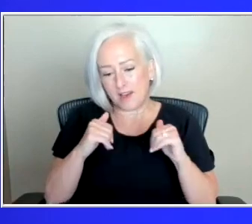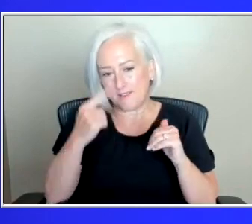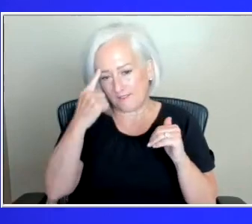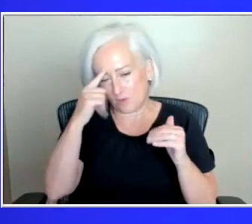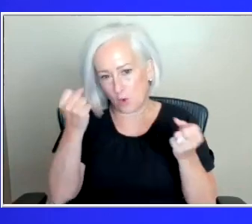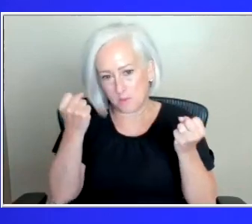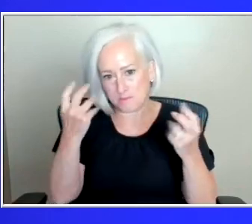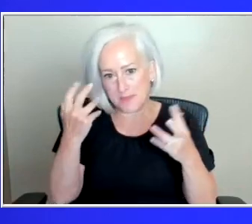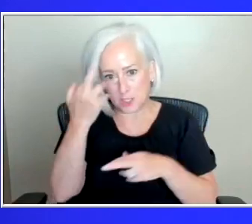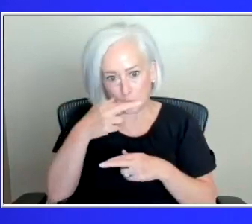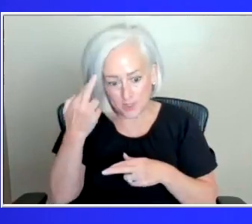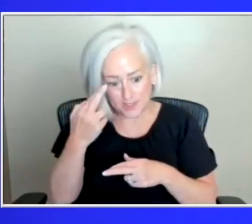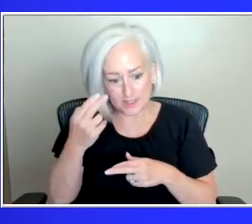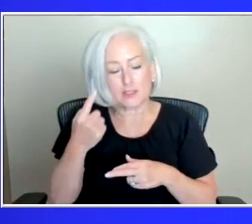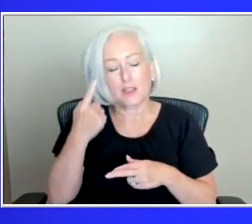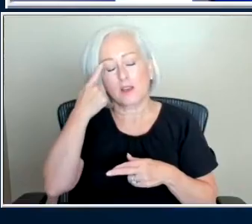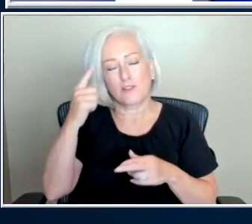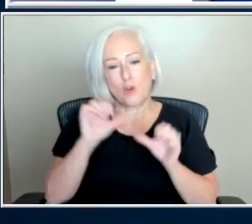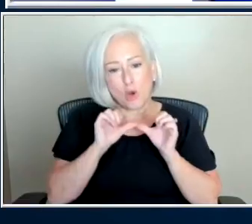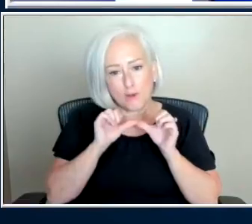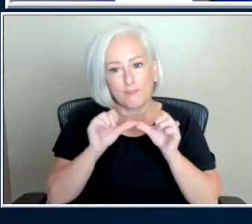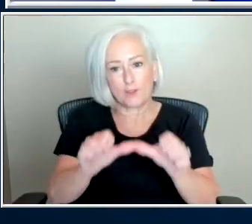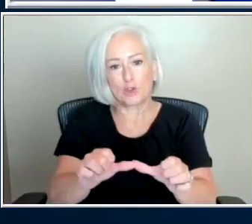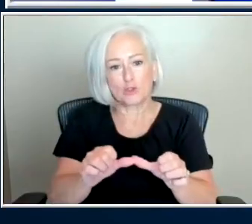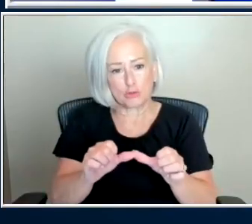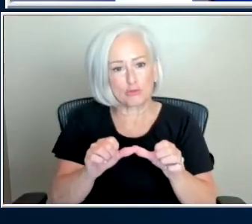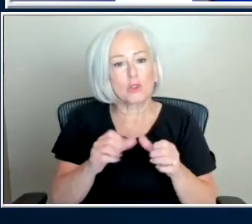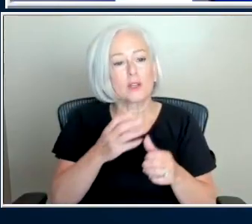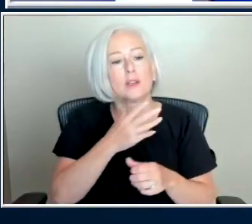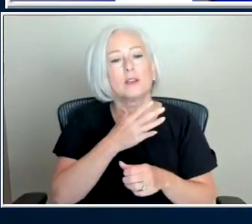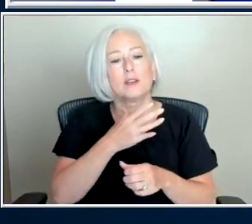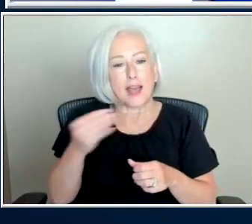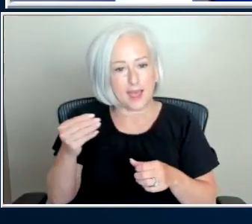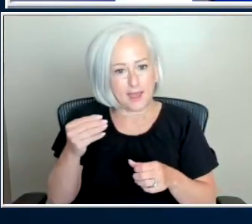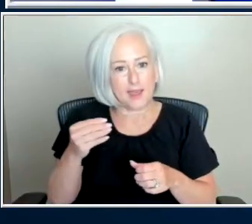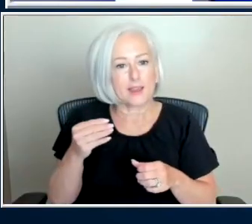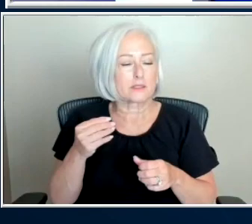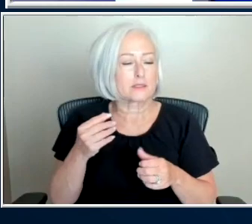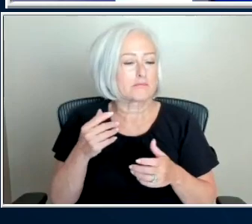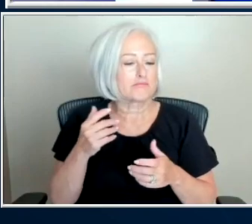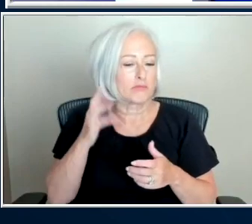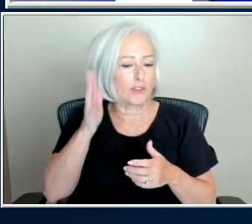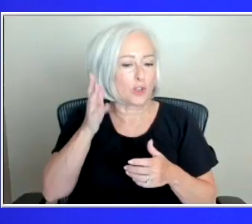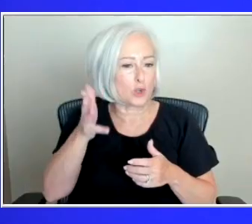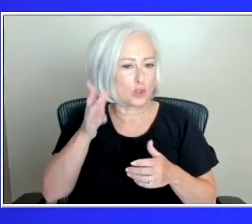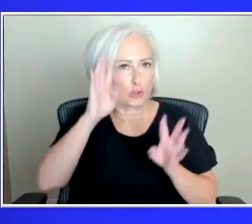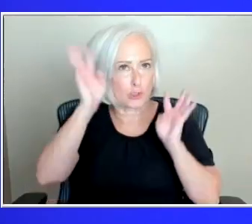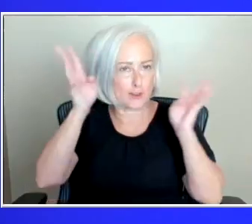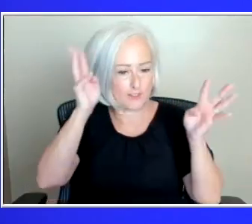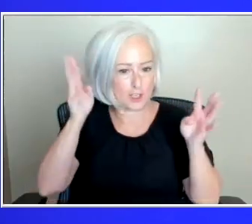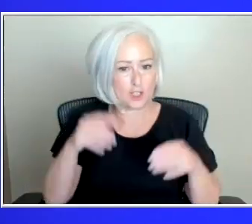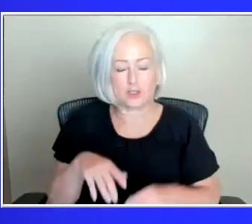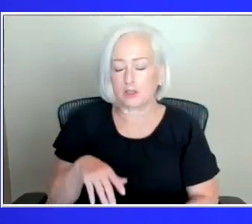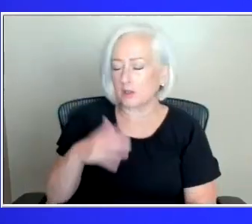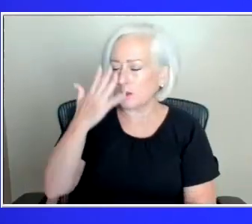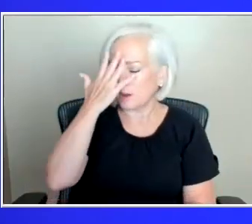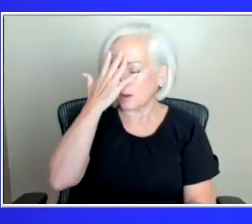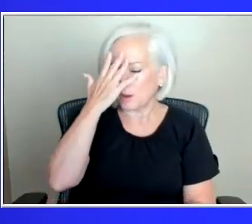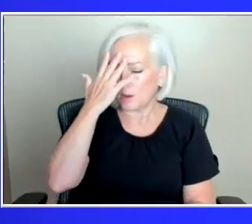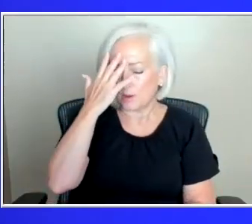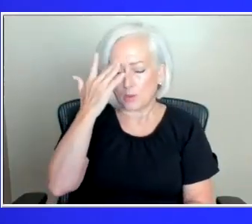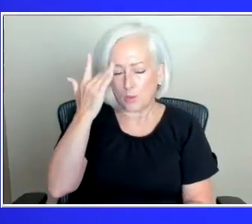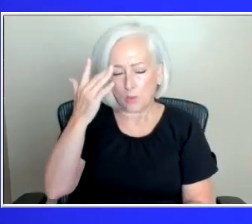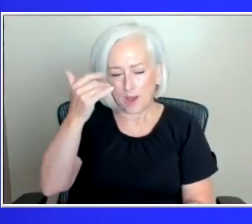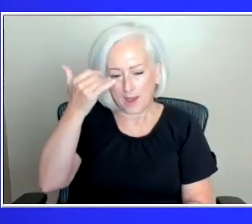durability and future interventions. But why bovine? So many things have been studied. The bovine tissue, so you